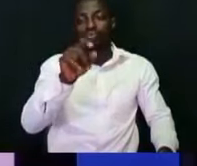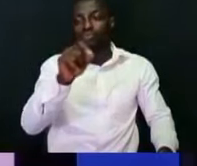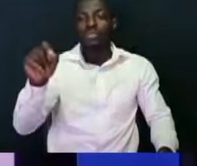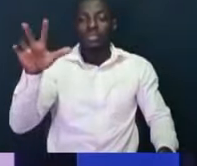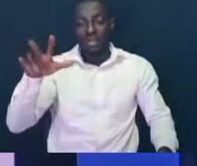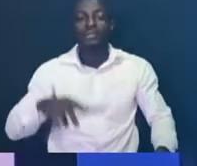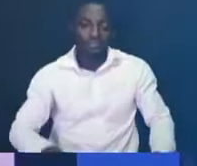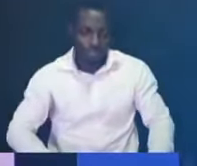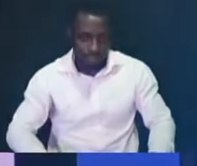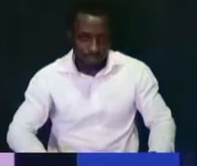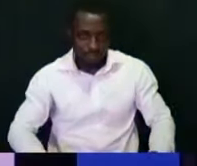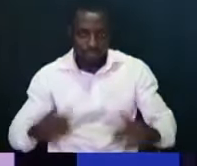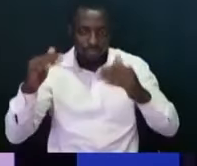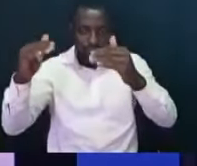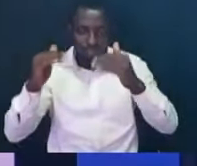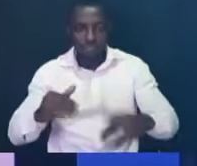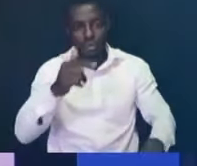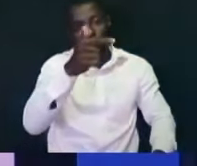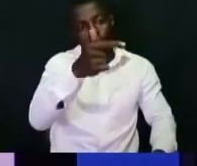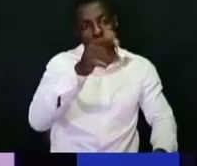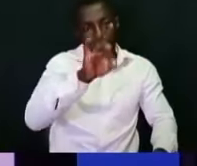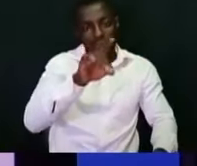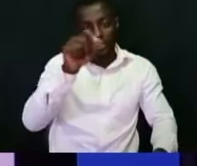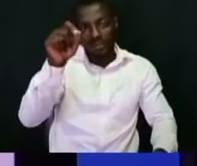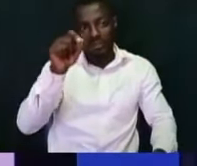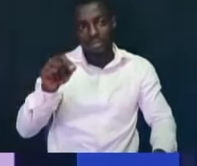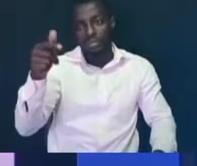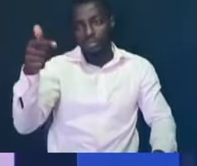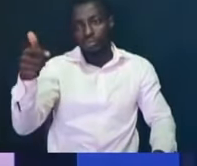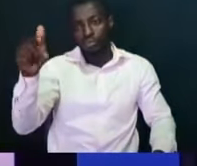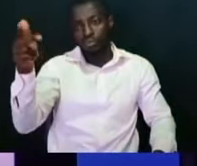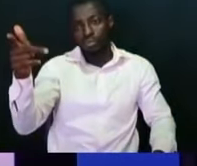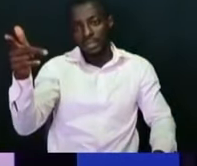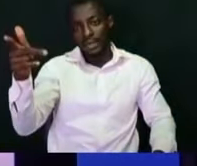3 and then if you come to 28 verse 23